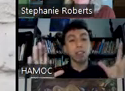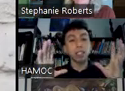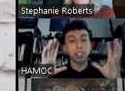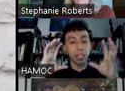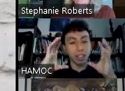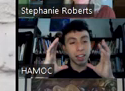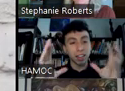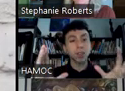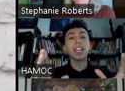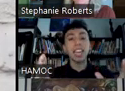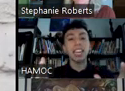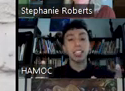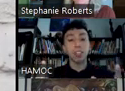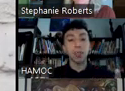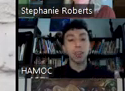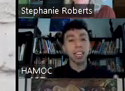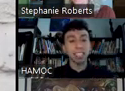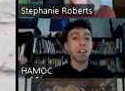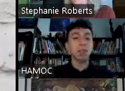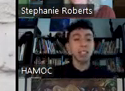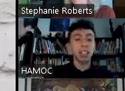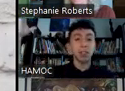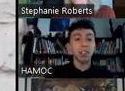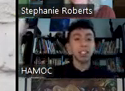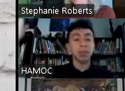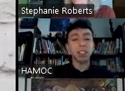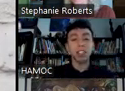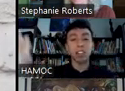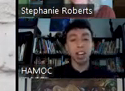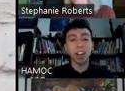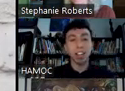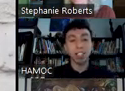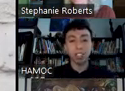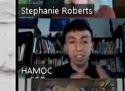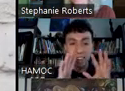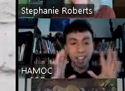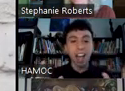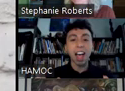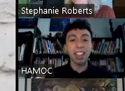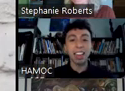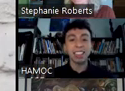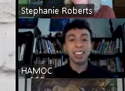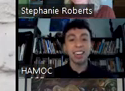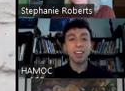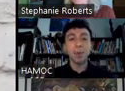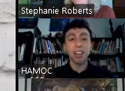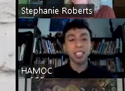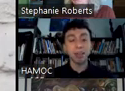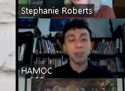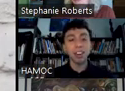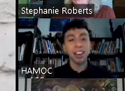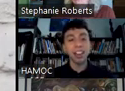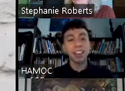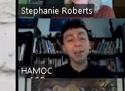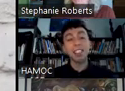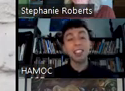just soft and just like created so nicely, almost like there was like some sun shining on it to just like highlight again what